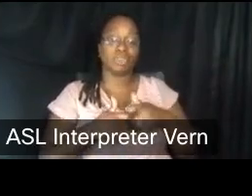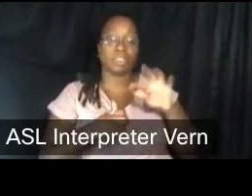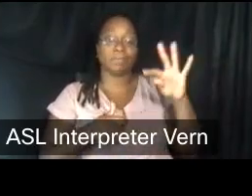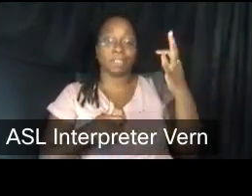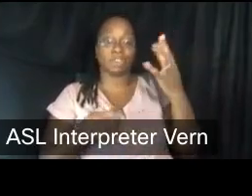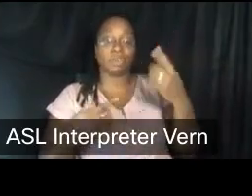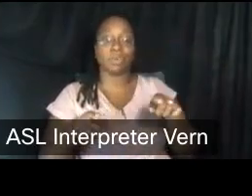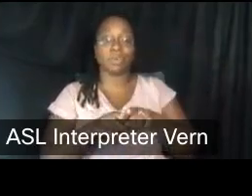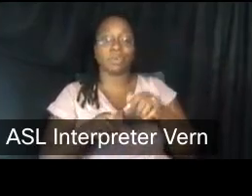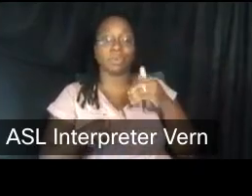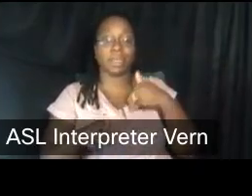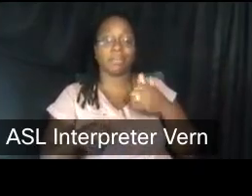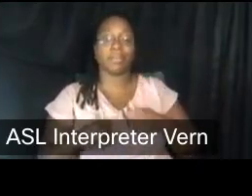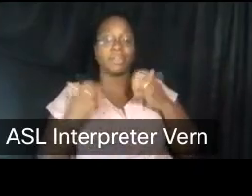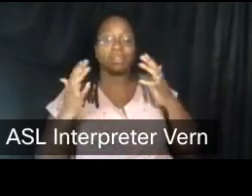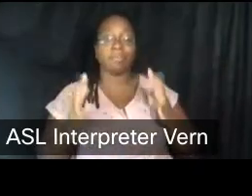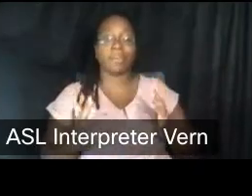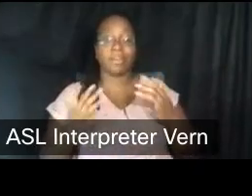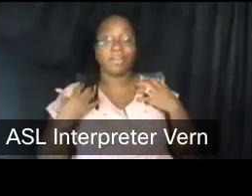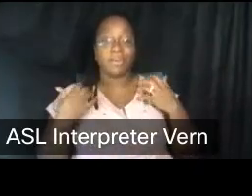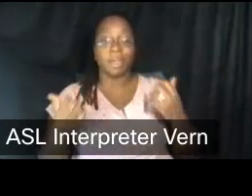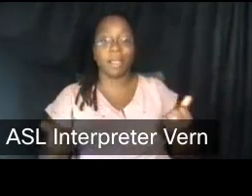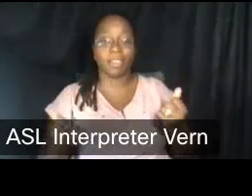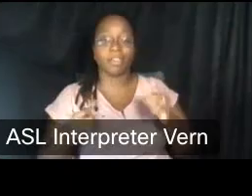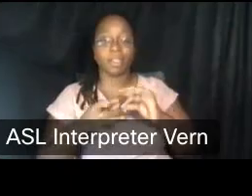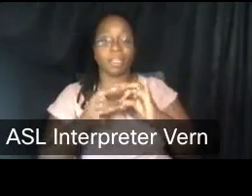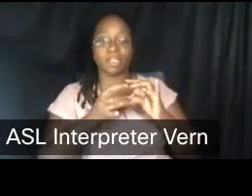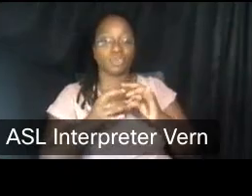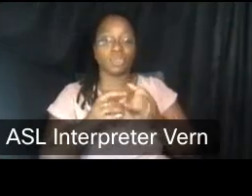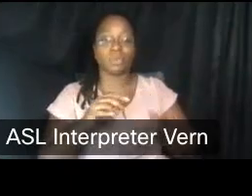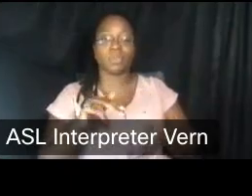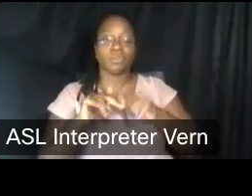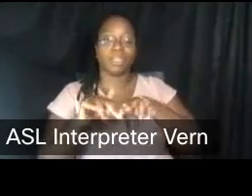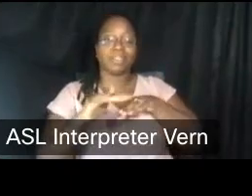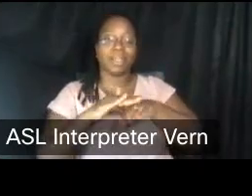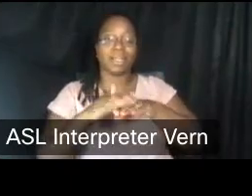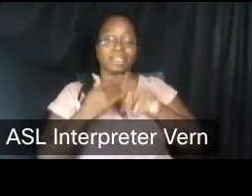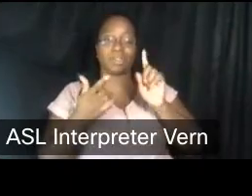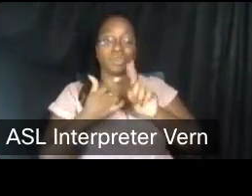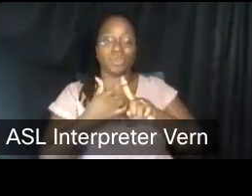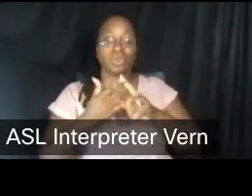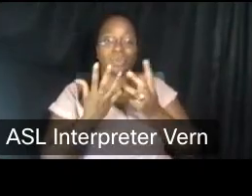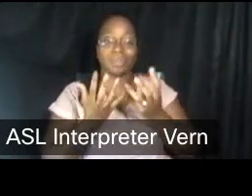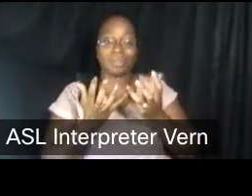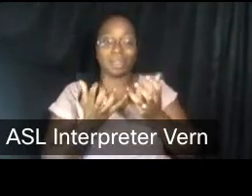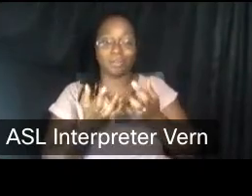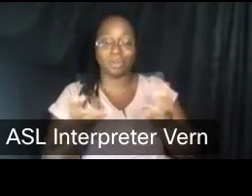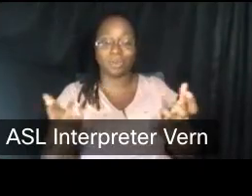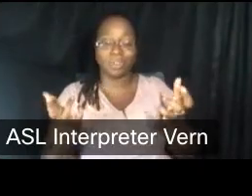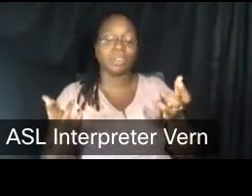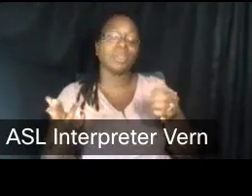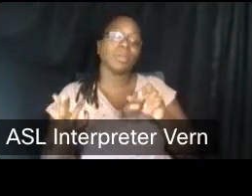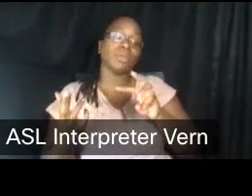Survivor Health Connections, which is increasing access to desired resources. So it's a web page with materials